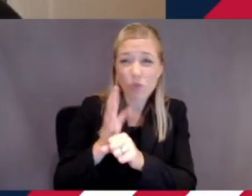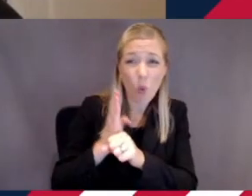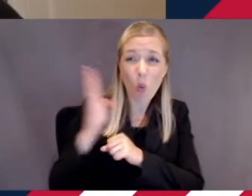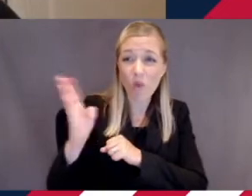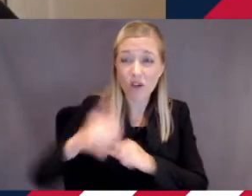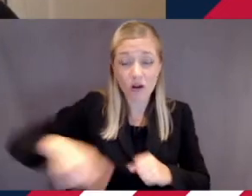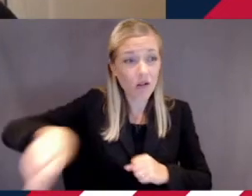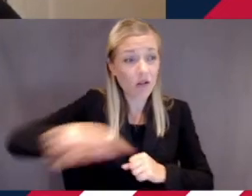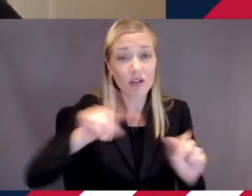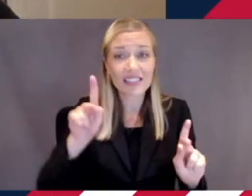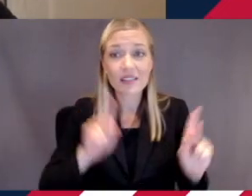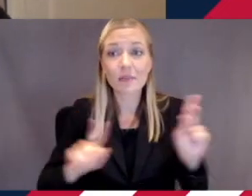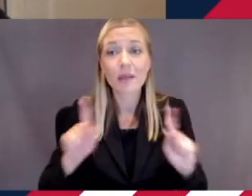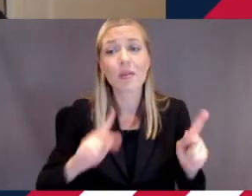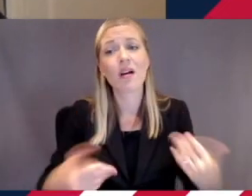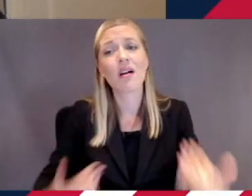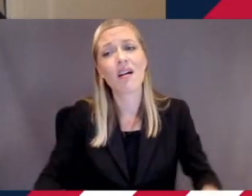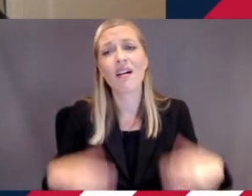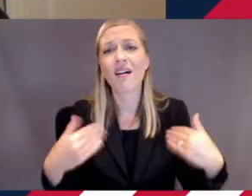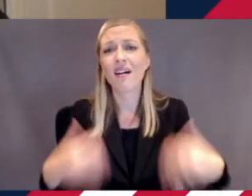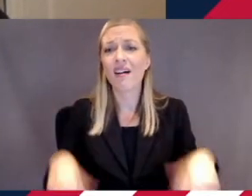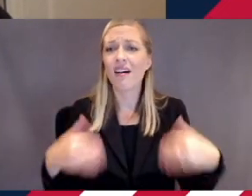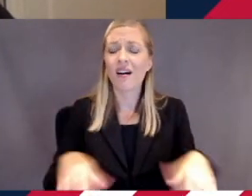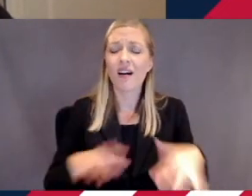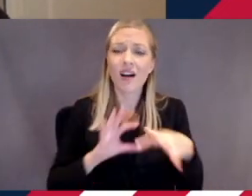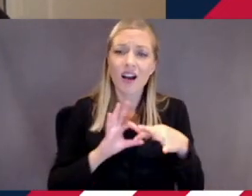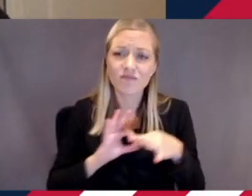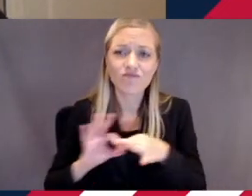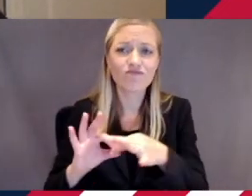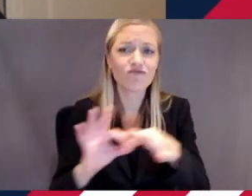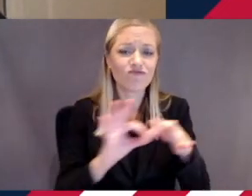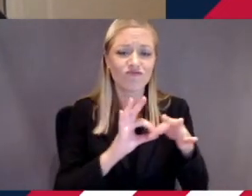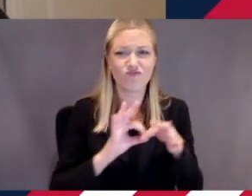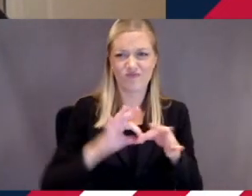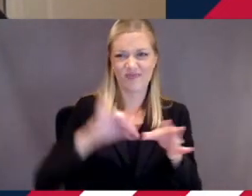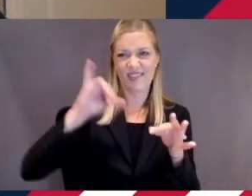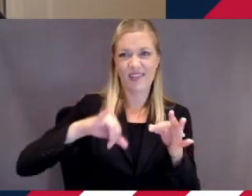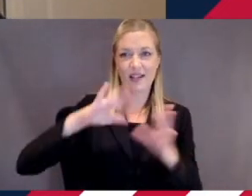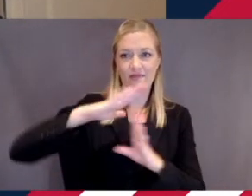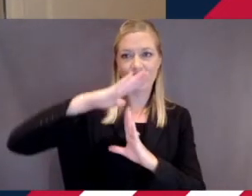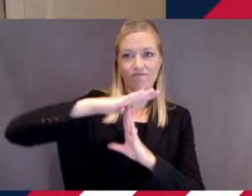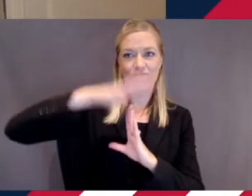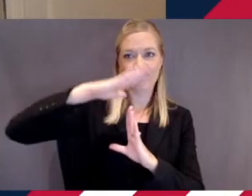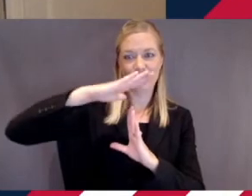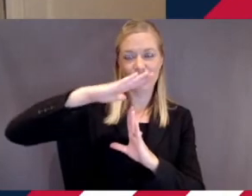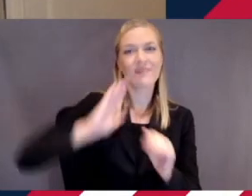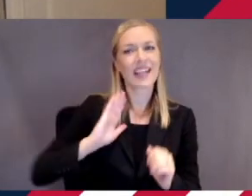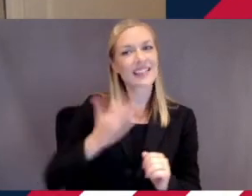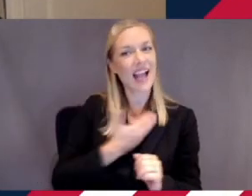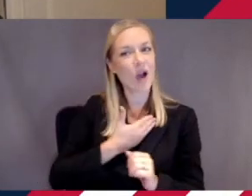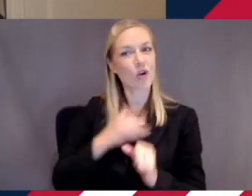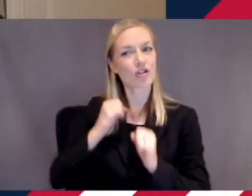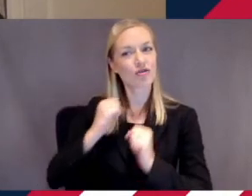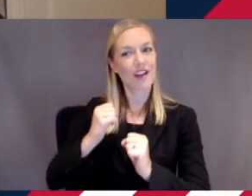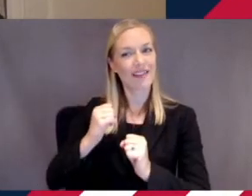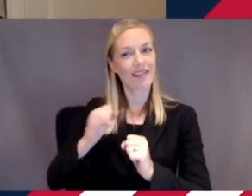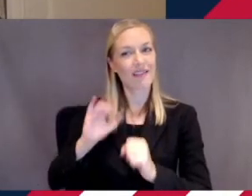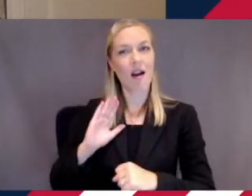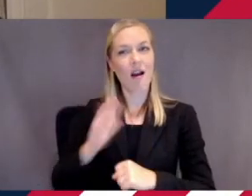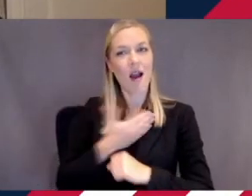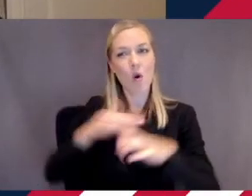we know that our unity is our greatest strength as a party, and we know it's Donald Trump's worst nightmare. We had